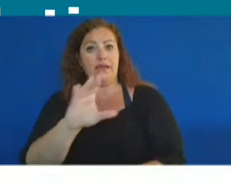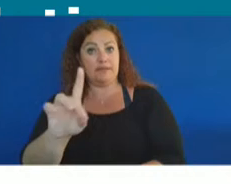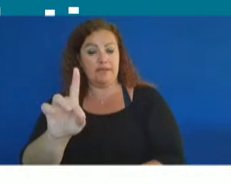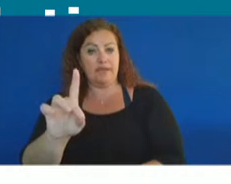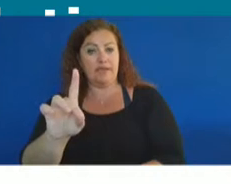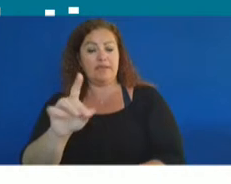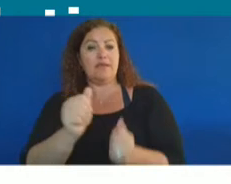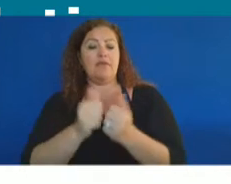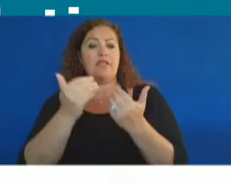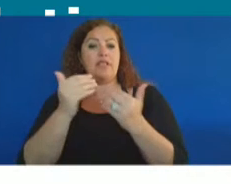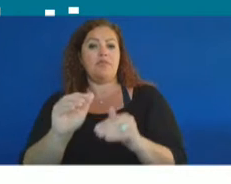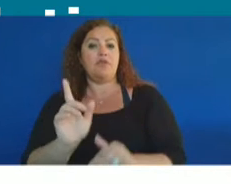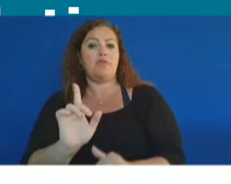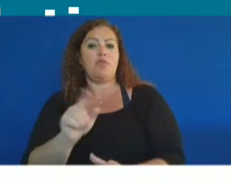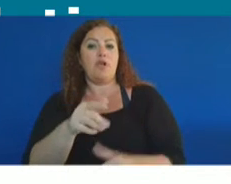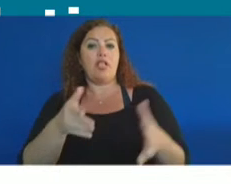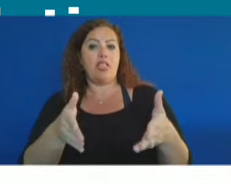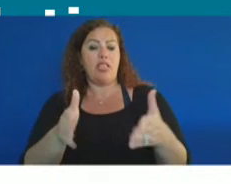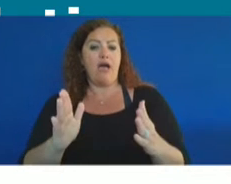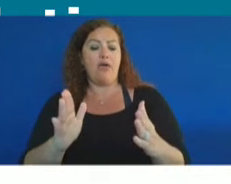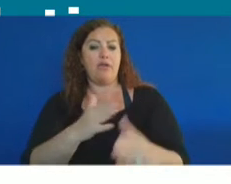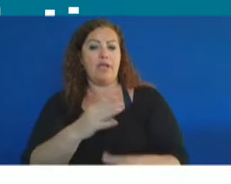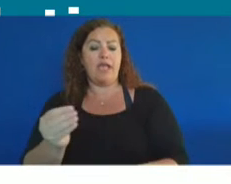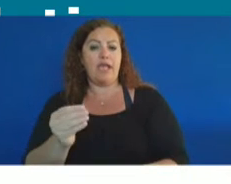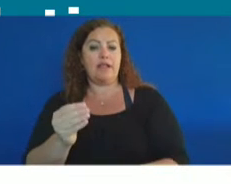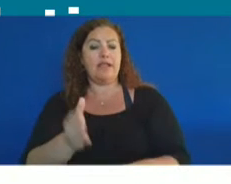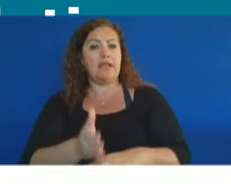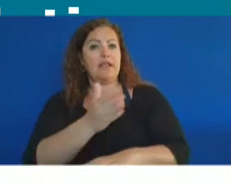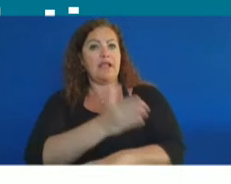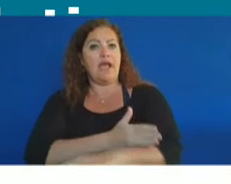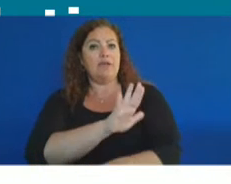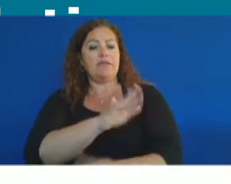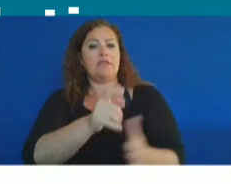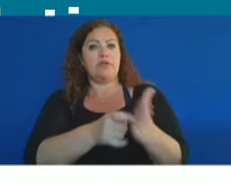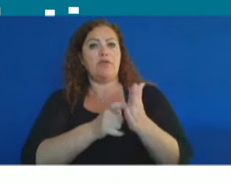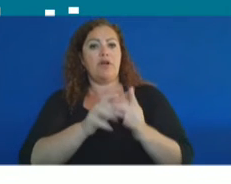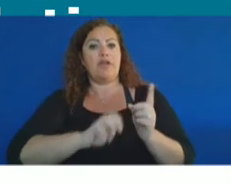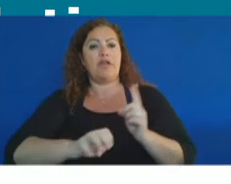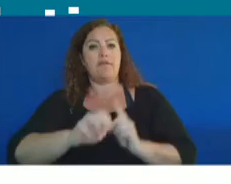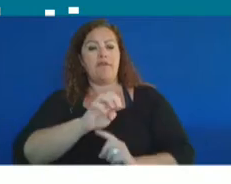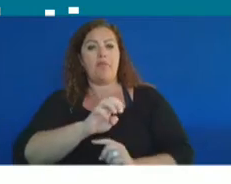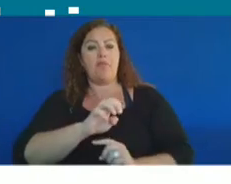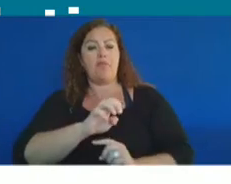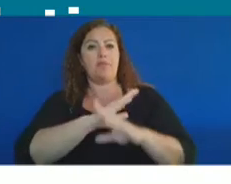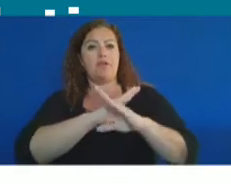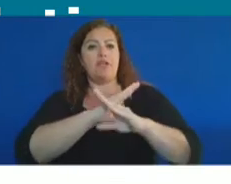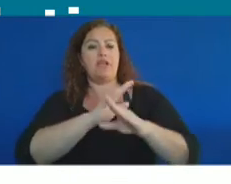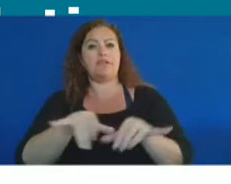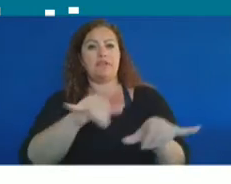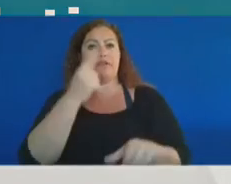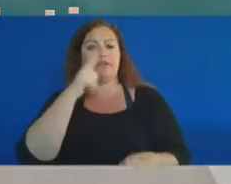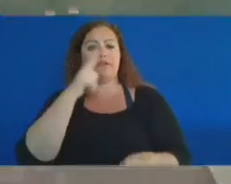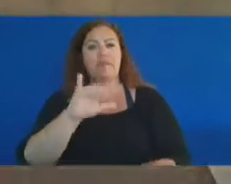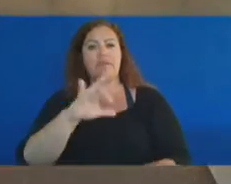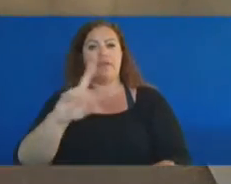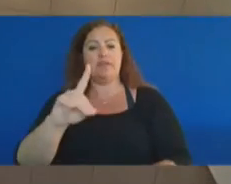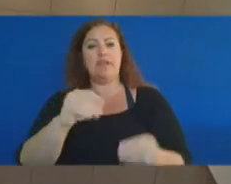limiting where these are allowed and it enhances the required Environmental Protection standards for LCI